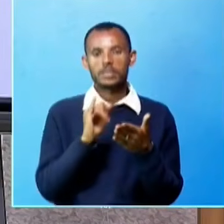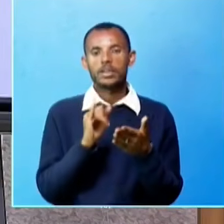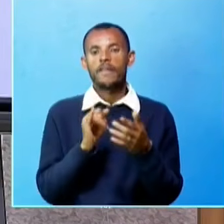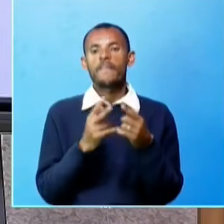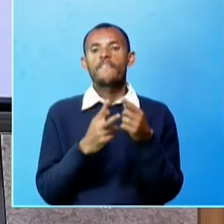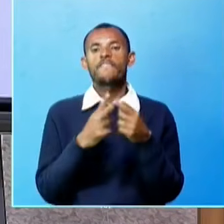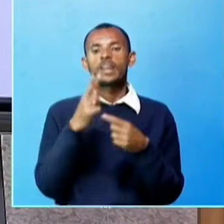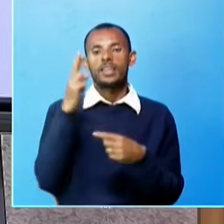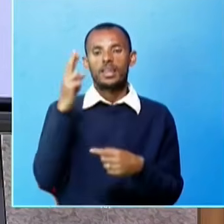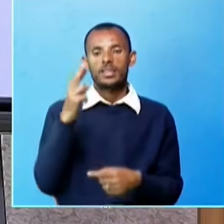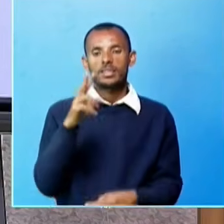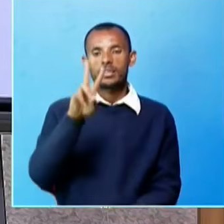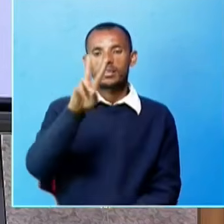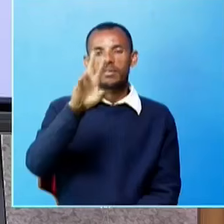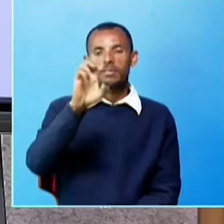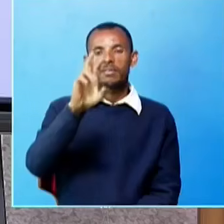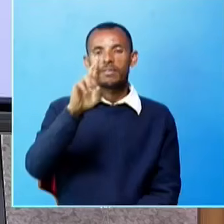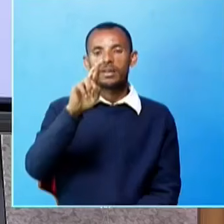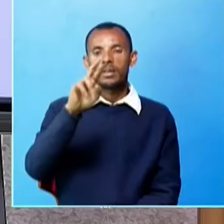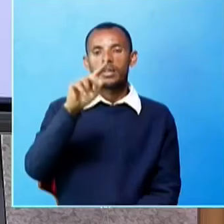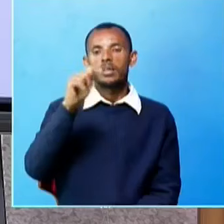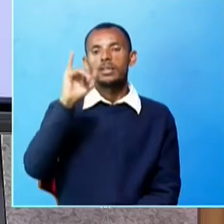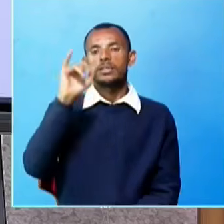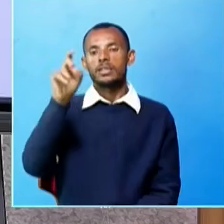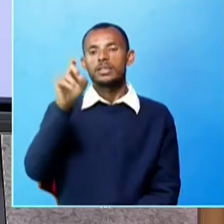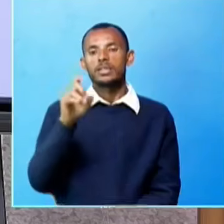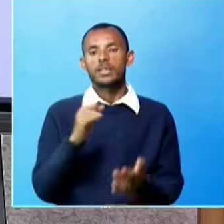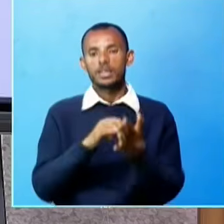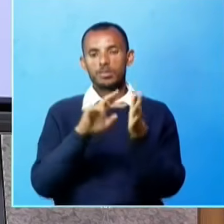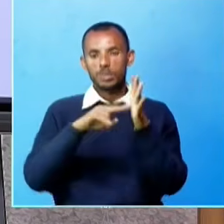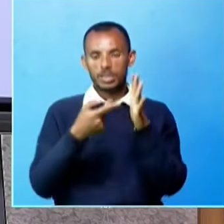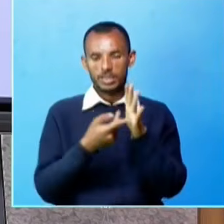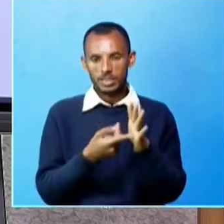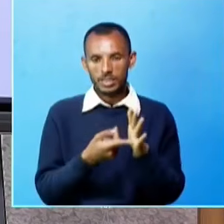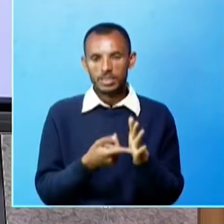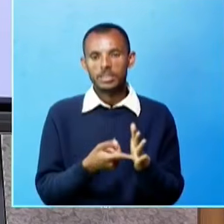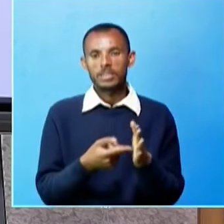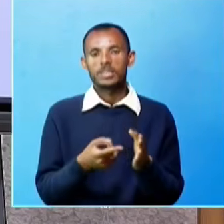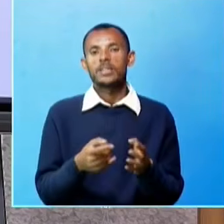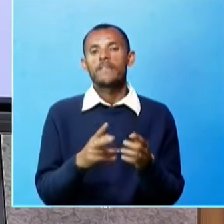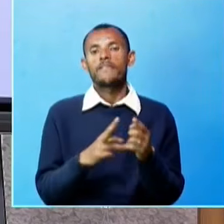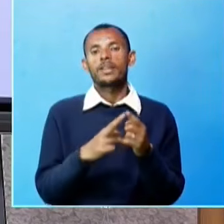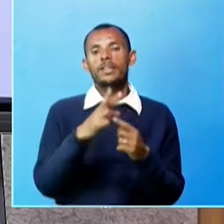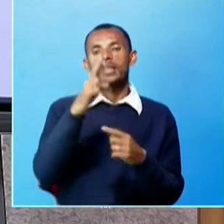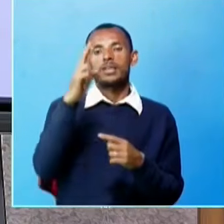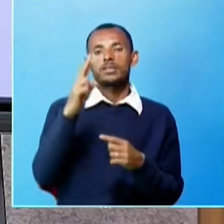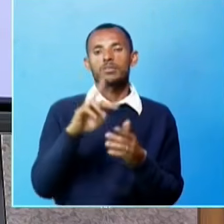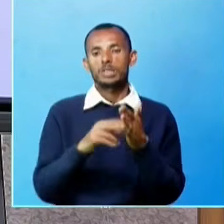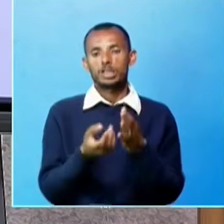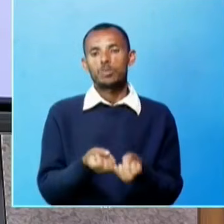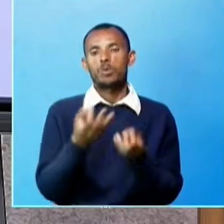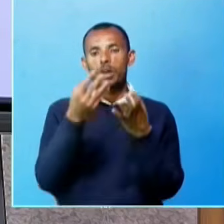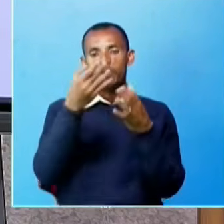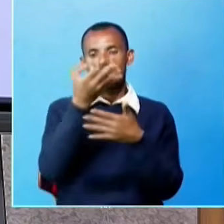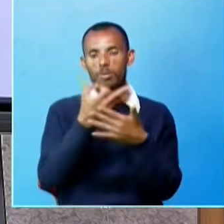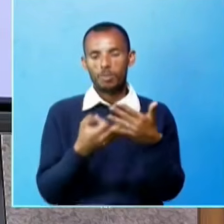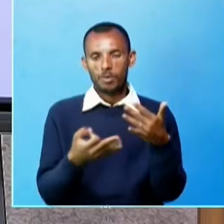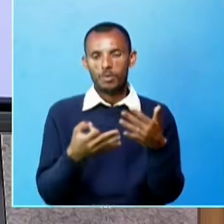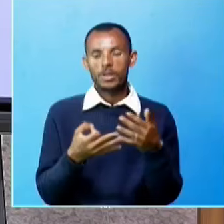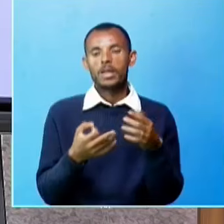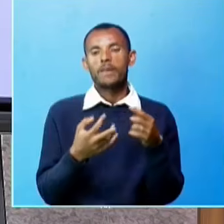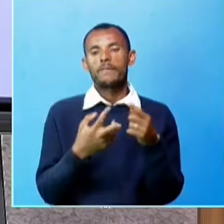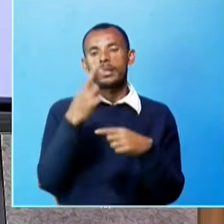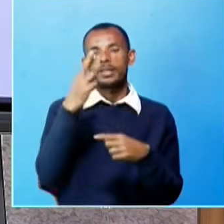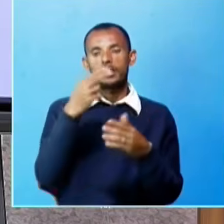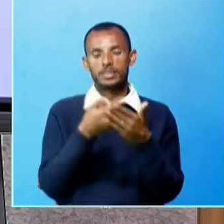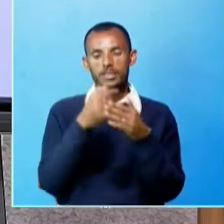vertex. Okay, vertices is the plural form of a vertex. Okay, in this solid